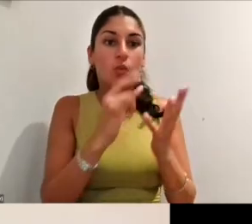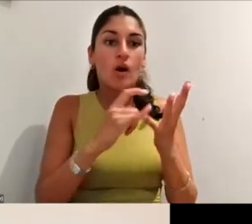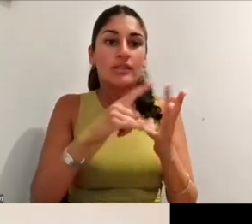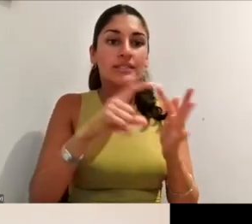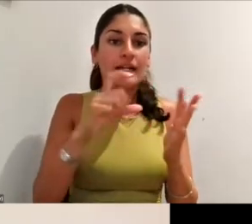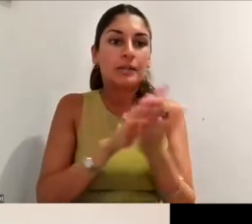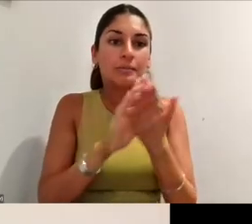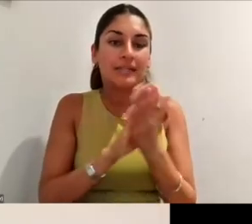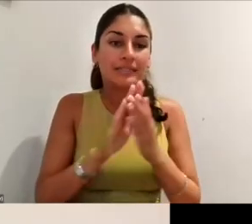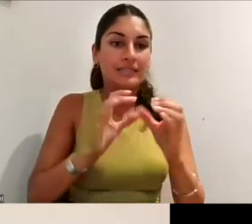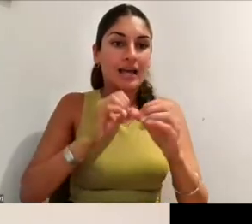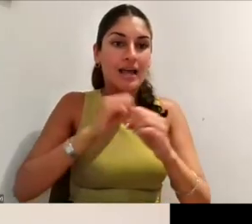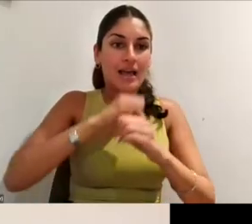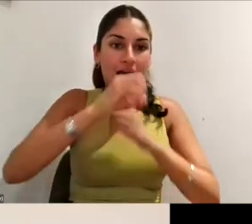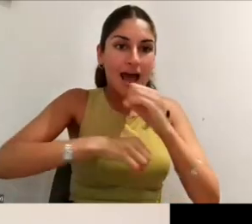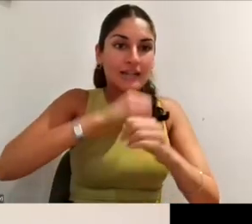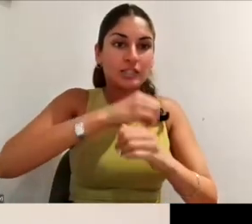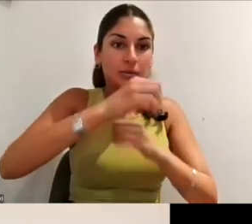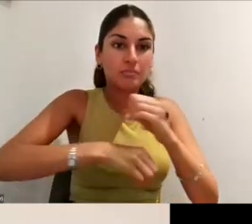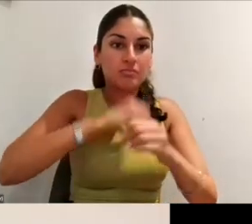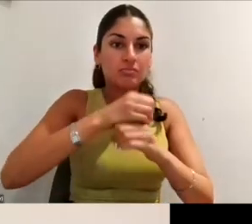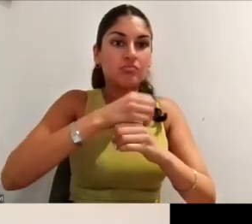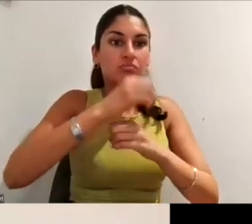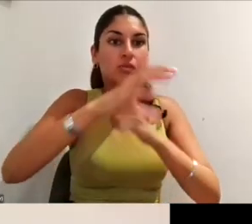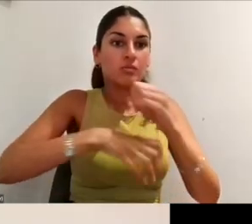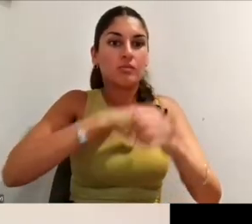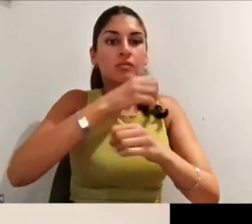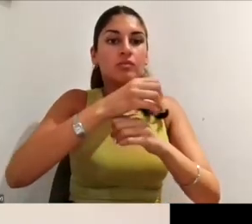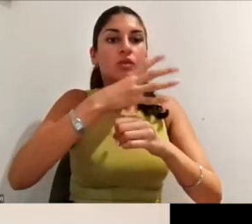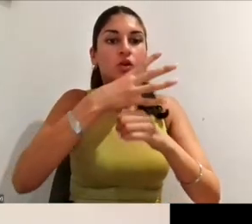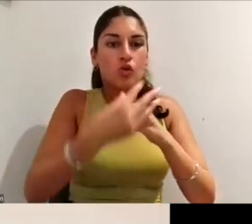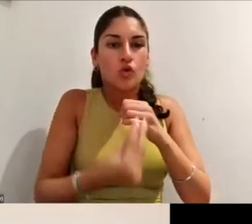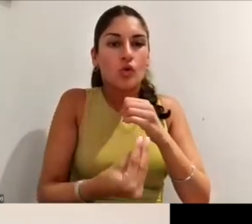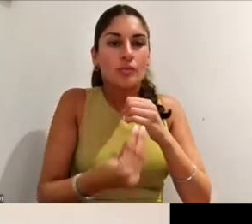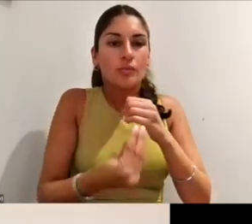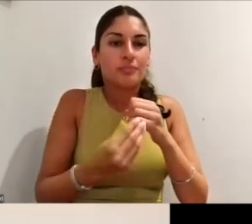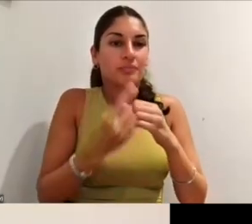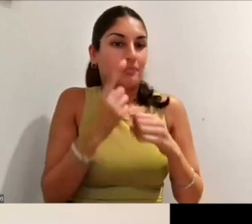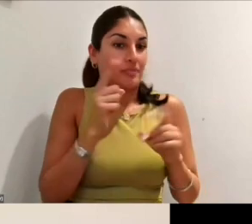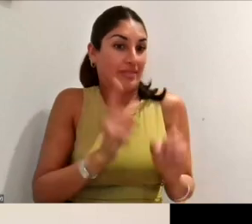and the speed of that becomes a second. Well,